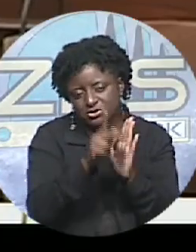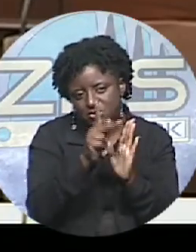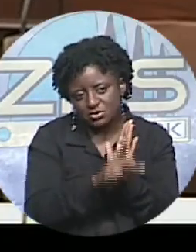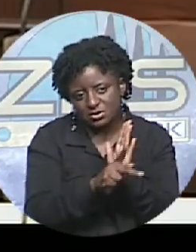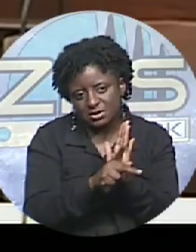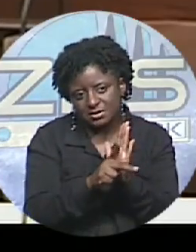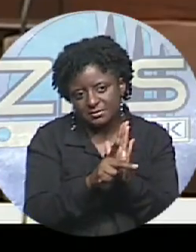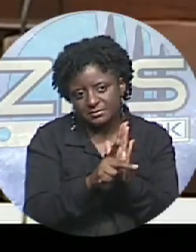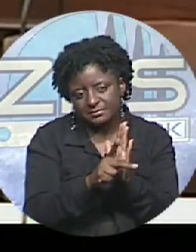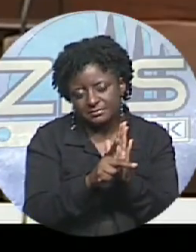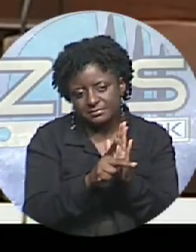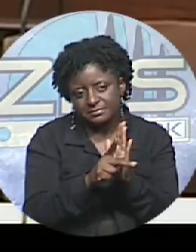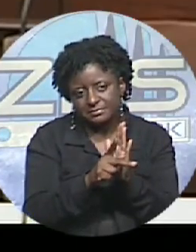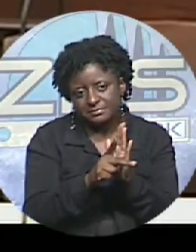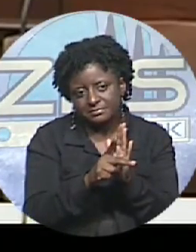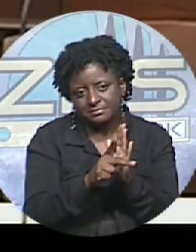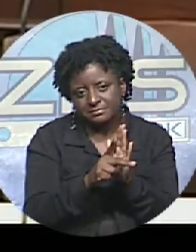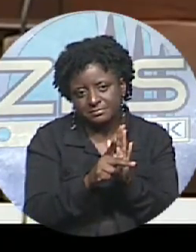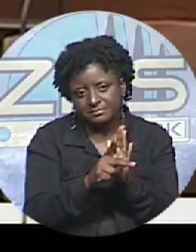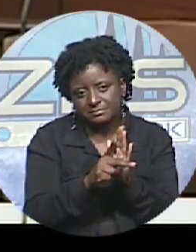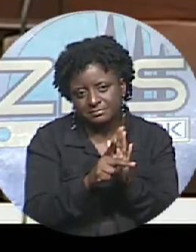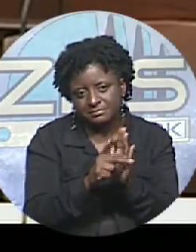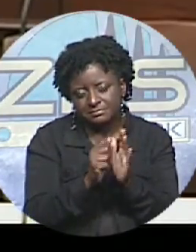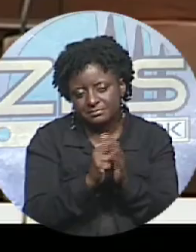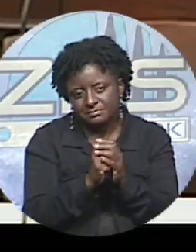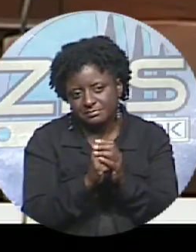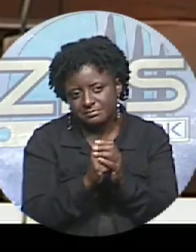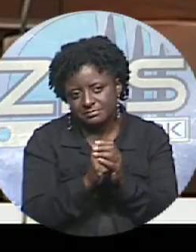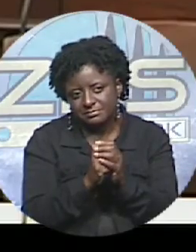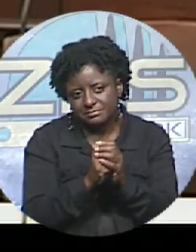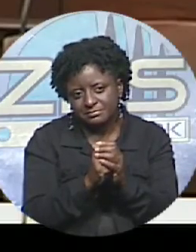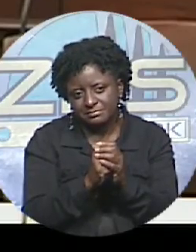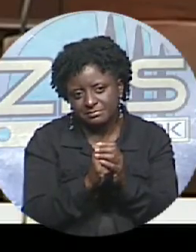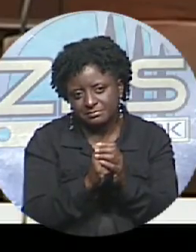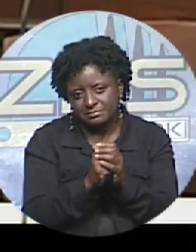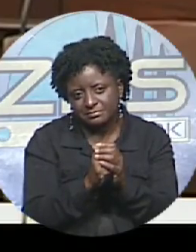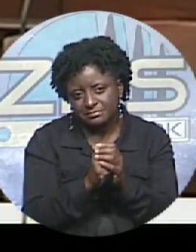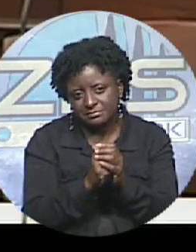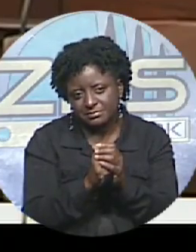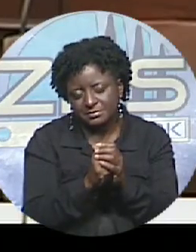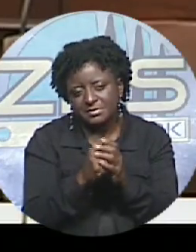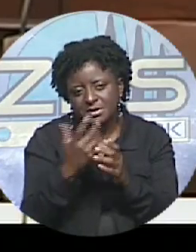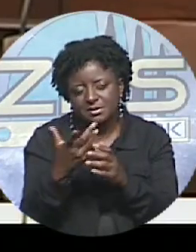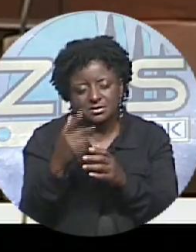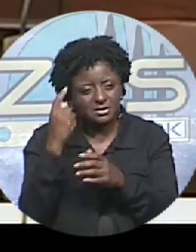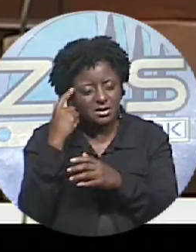on the TIP indicators, it is accepted that some amount of labor trafficking does take place.